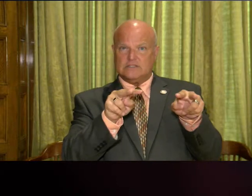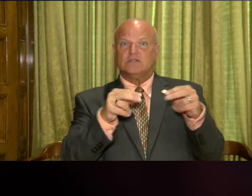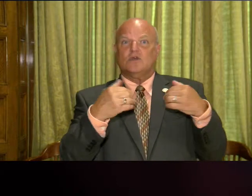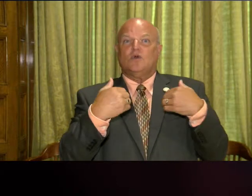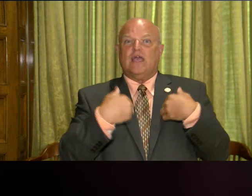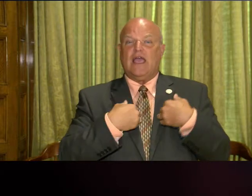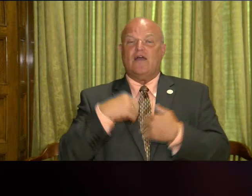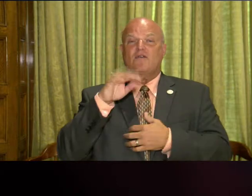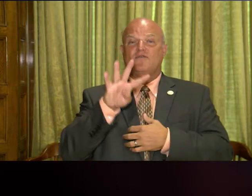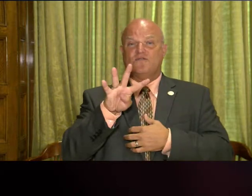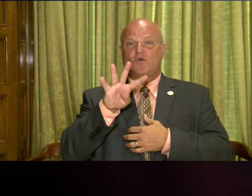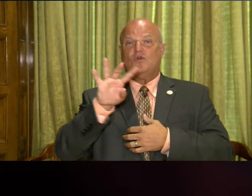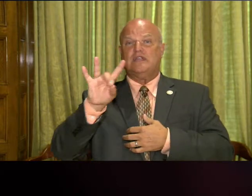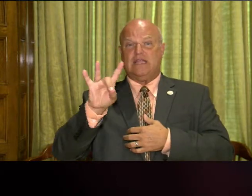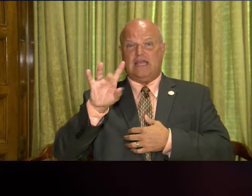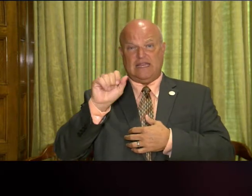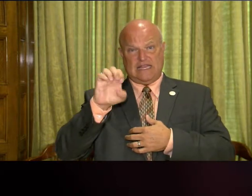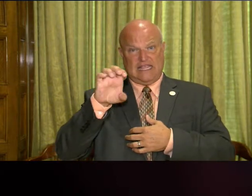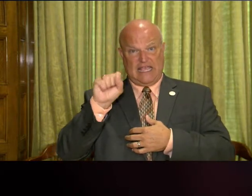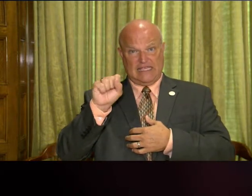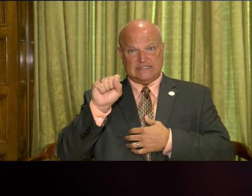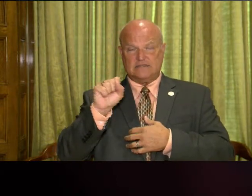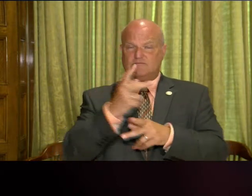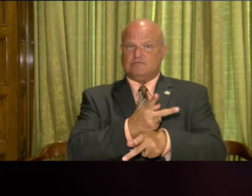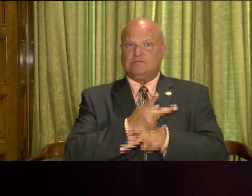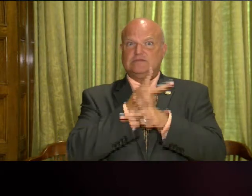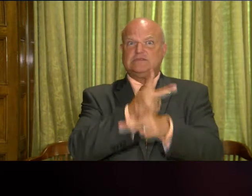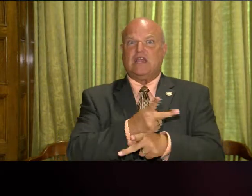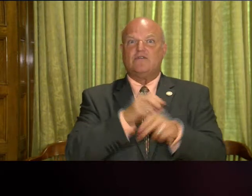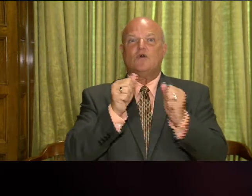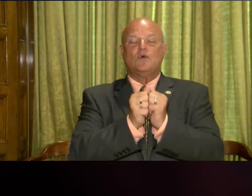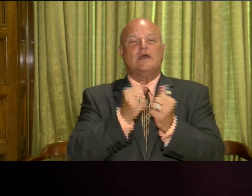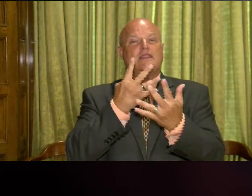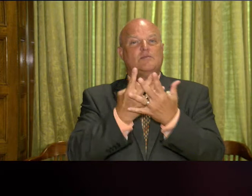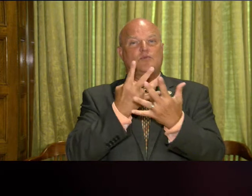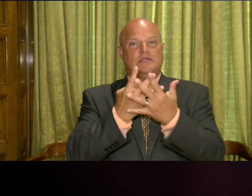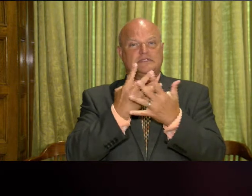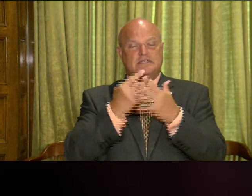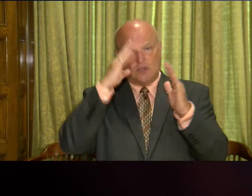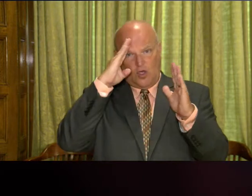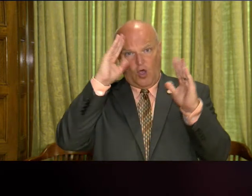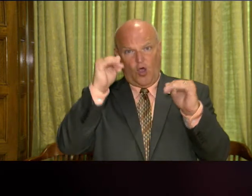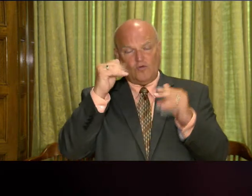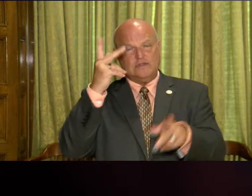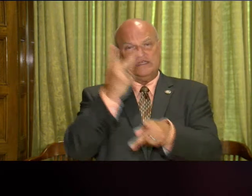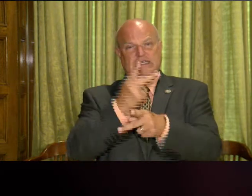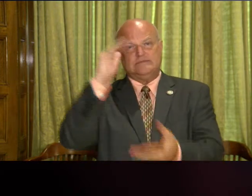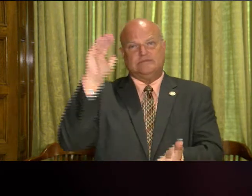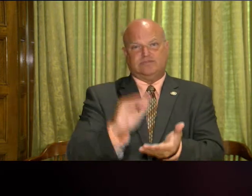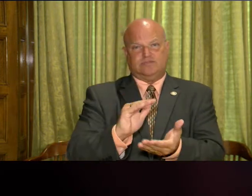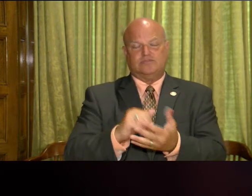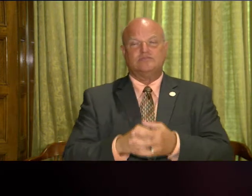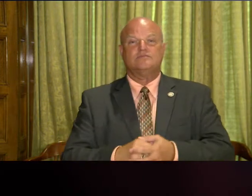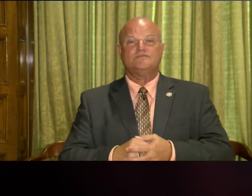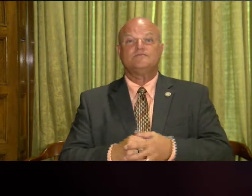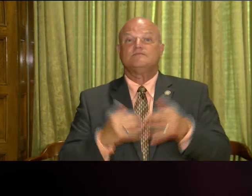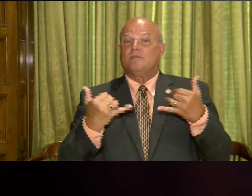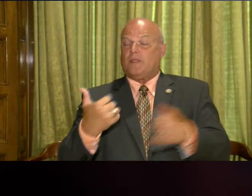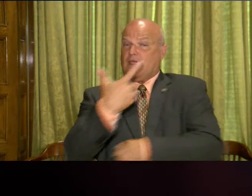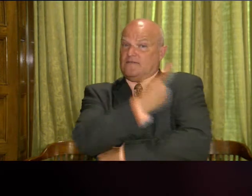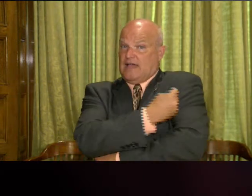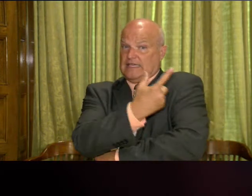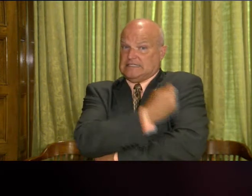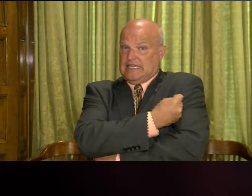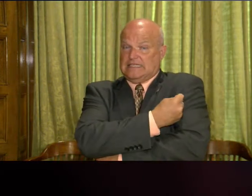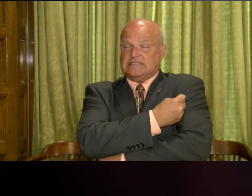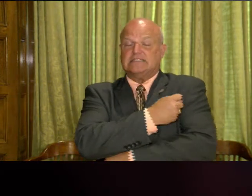have 48 cases, they're taking a lot of precautions there. Hopefully we can keep those cases down. In the vaccination, we